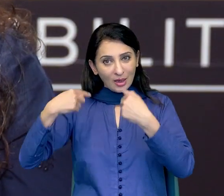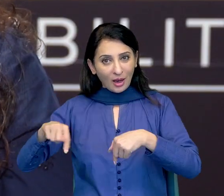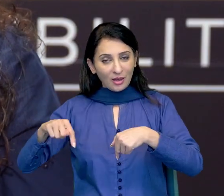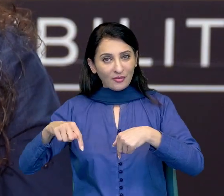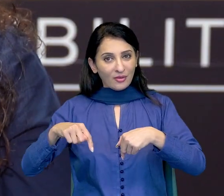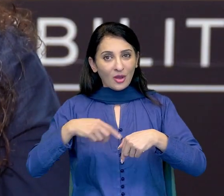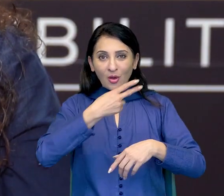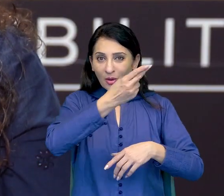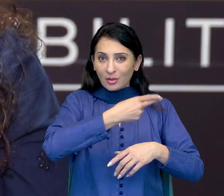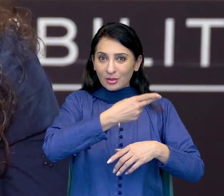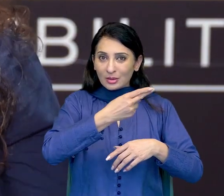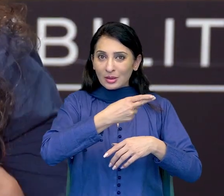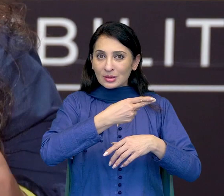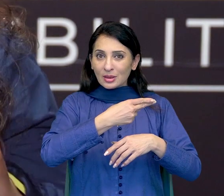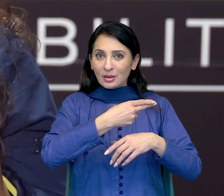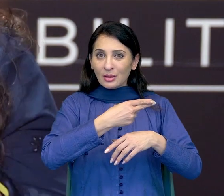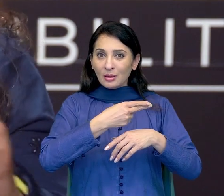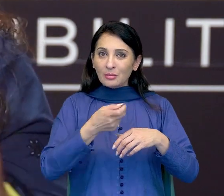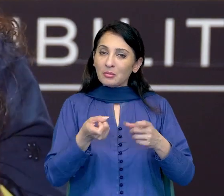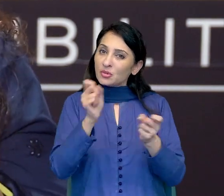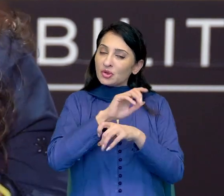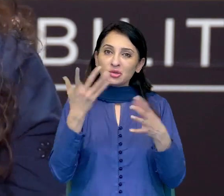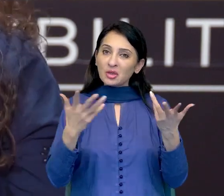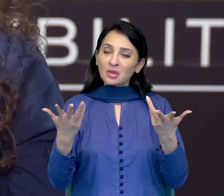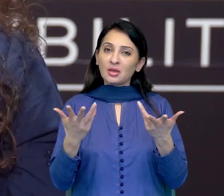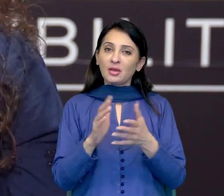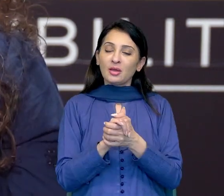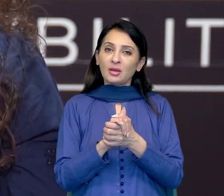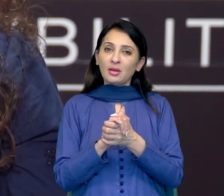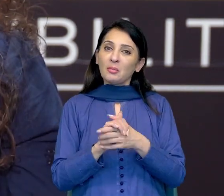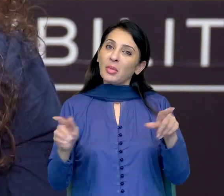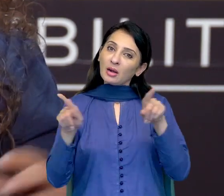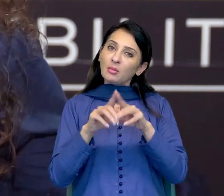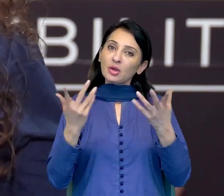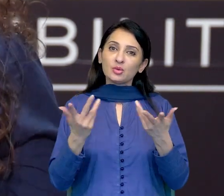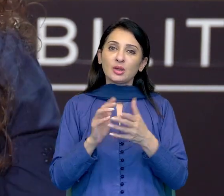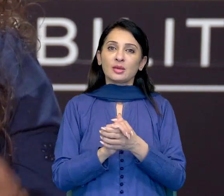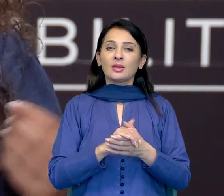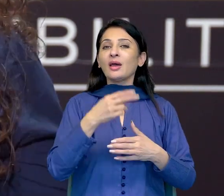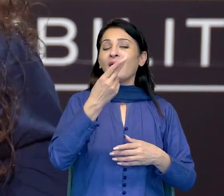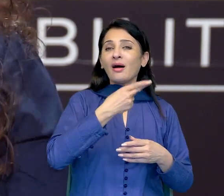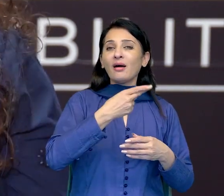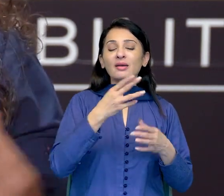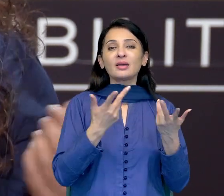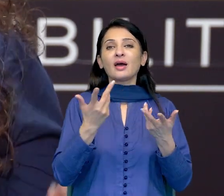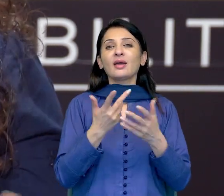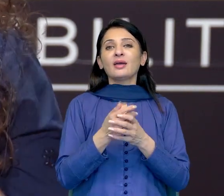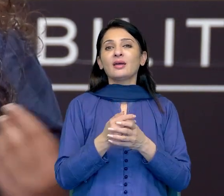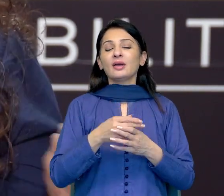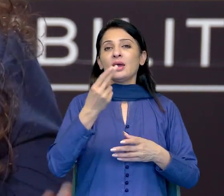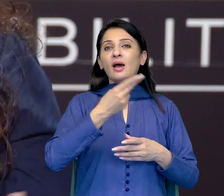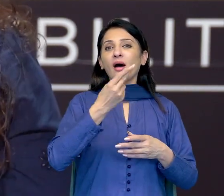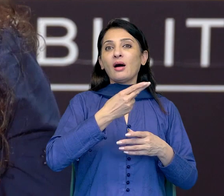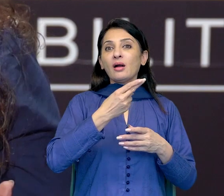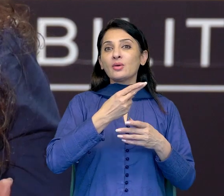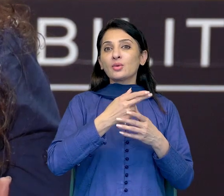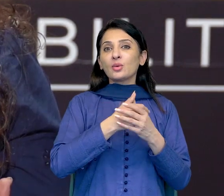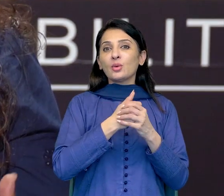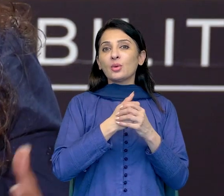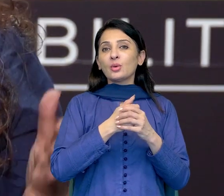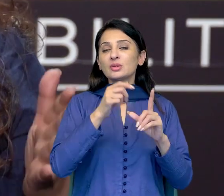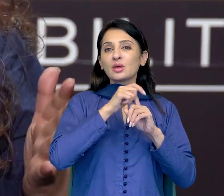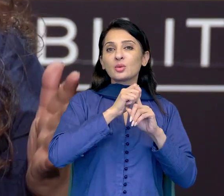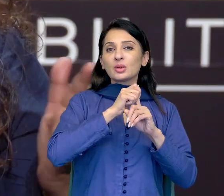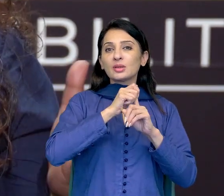I think then there is no difference between art and life also. Then they grow together, then they enrich